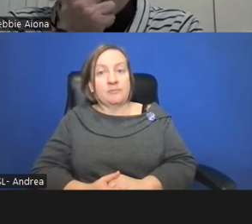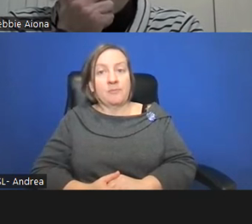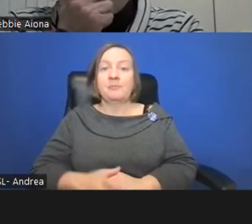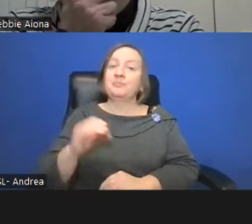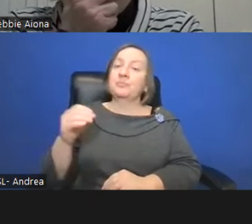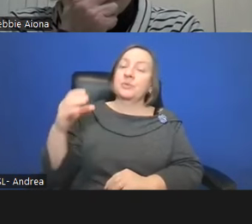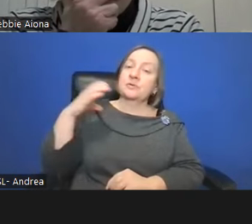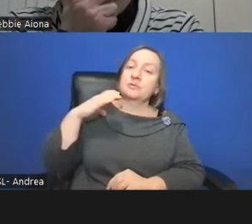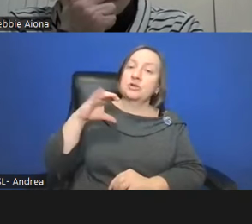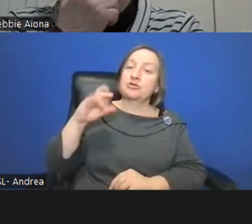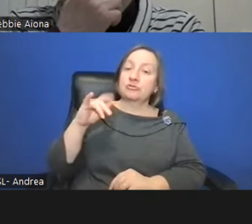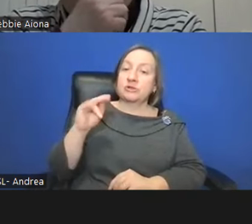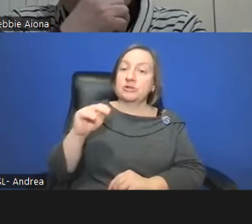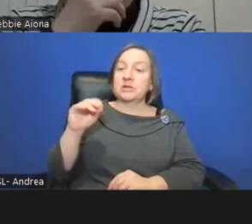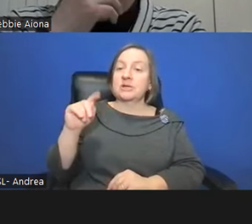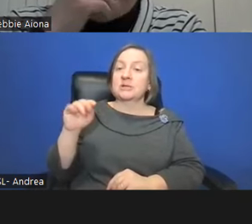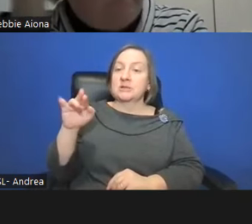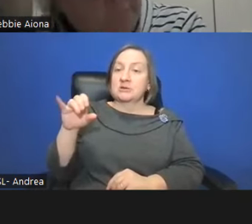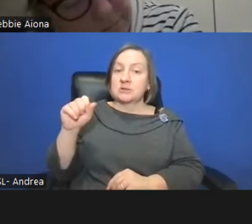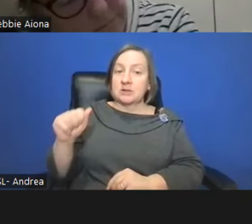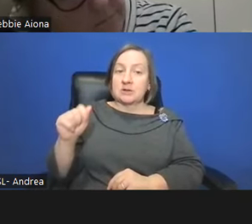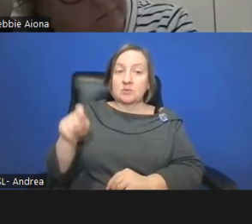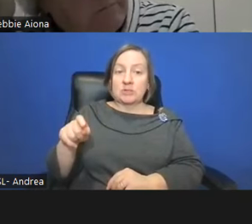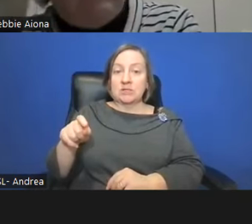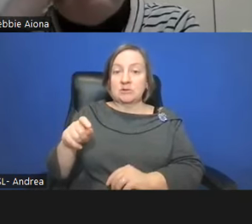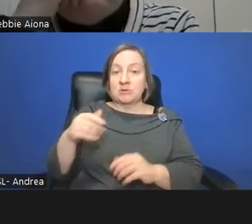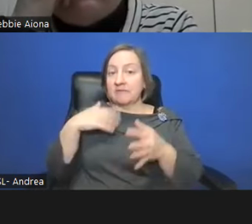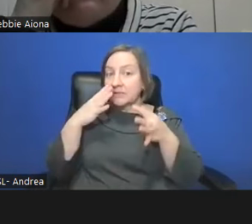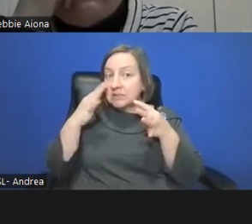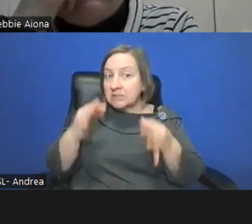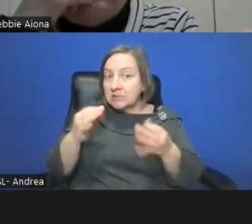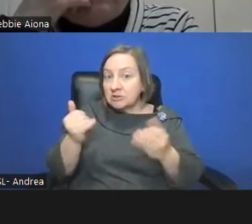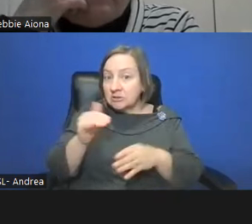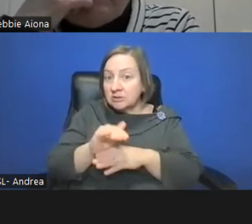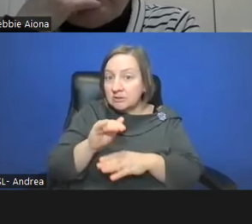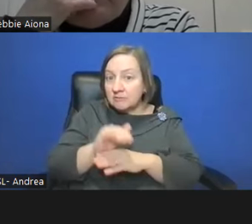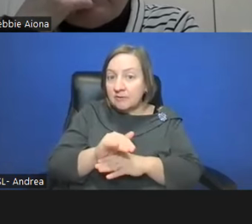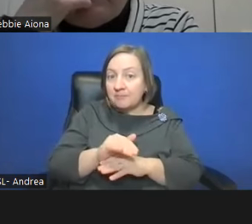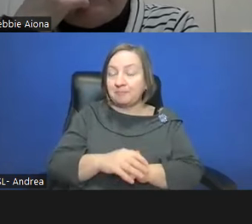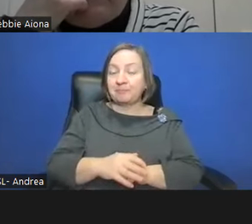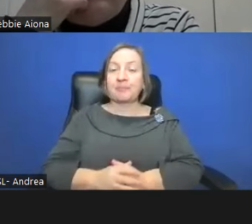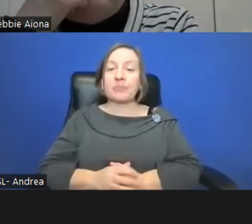Co-chair Christian and Tirsa, do we need to come to a decision this evening?